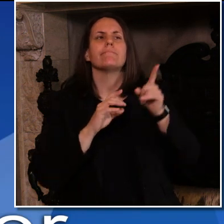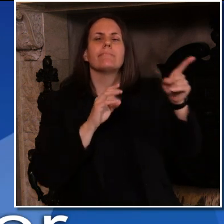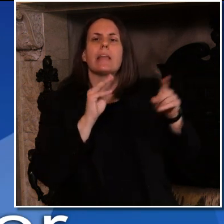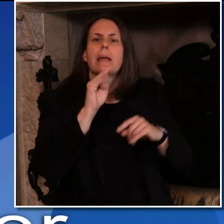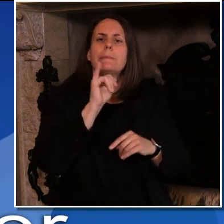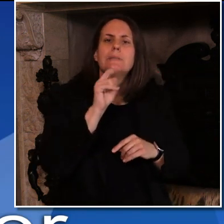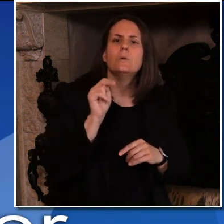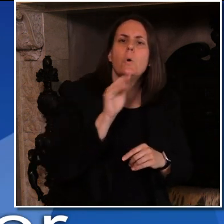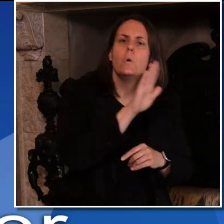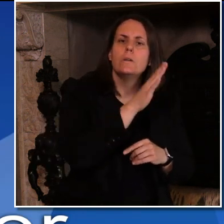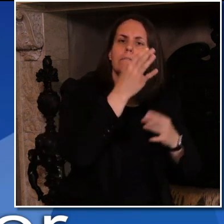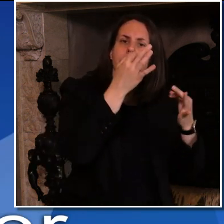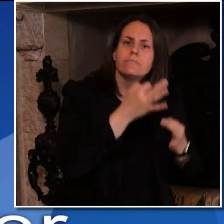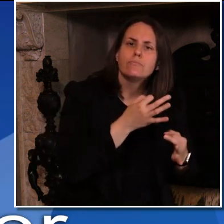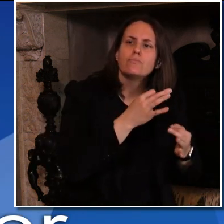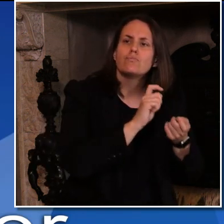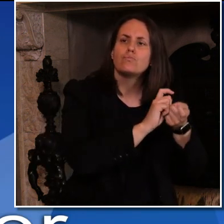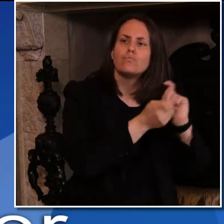Home here.